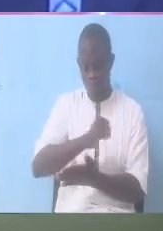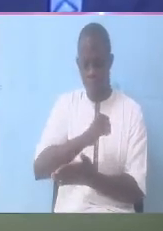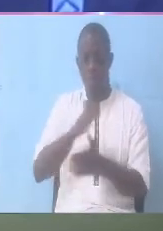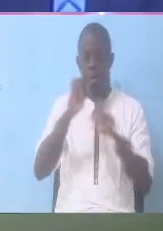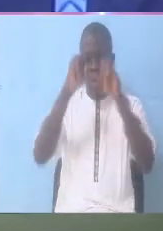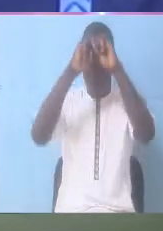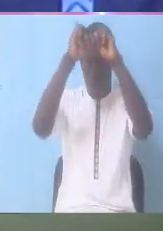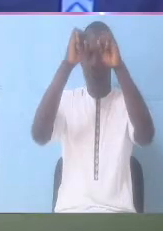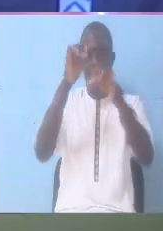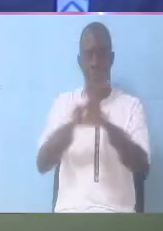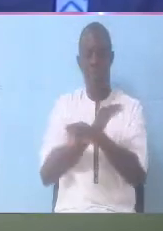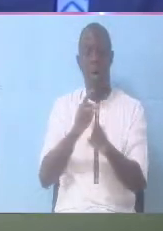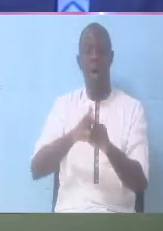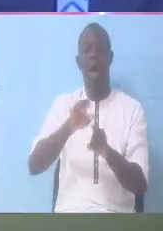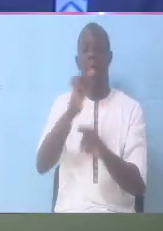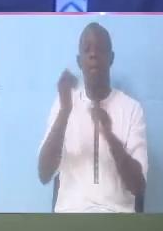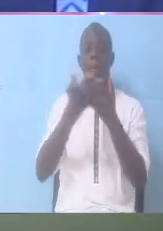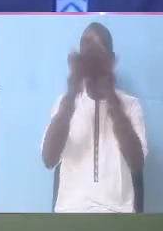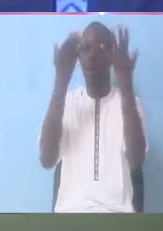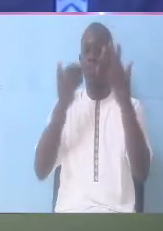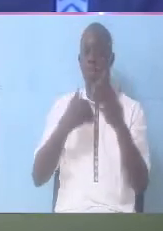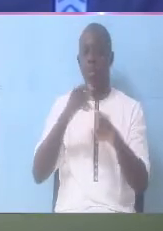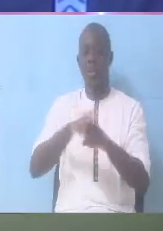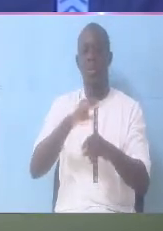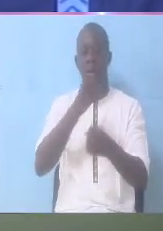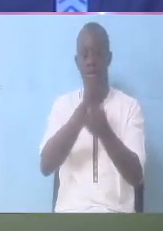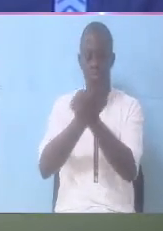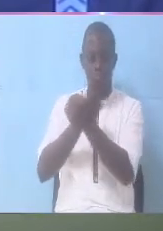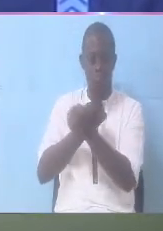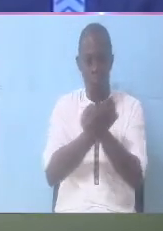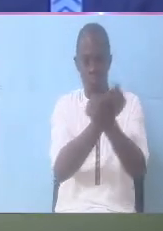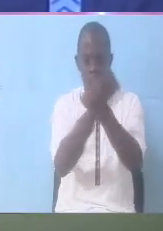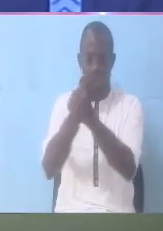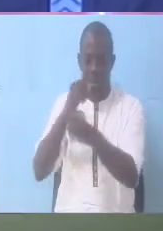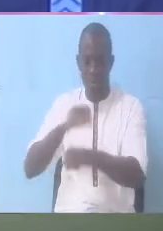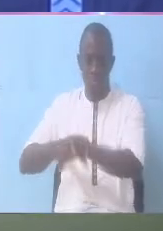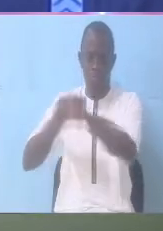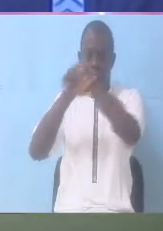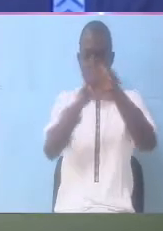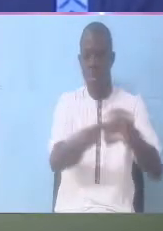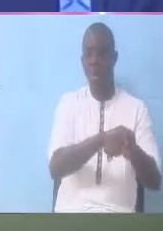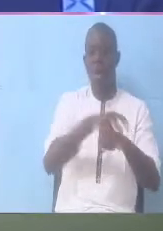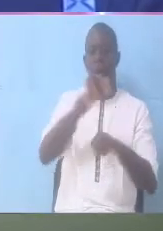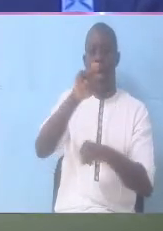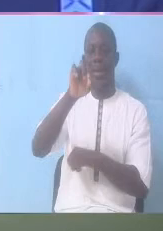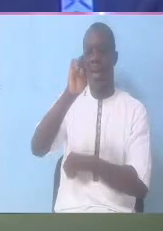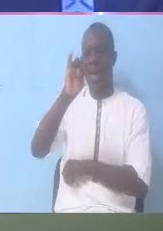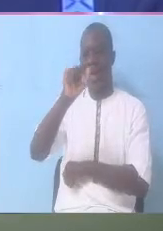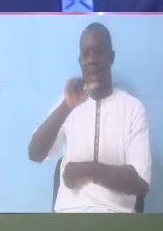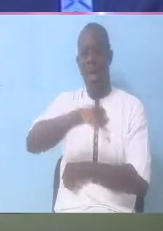And many people were arrested, taken to the NIA and brutalized.